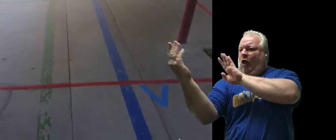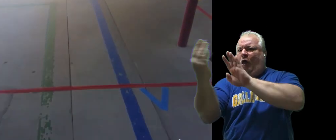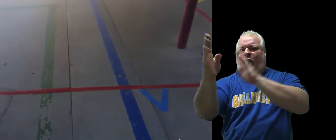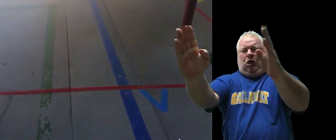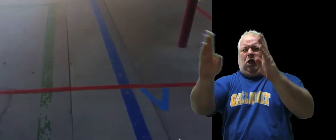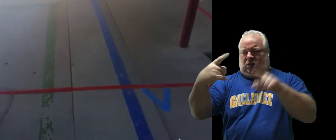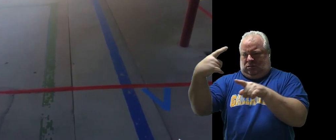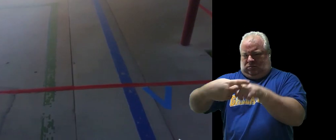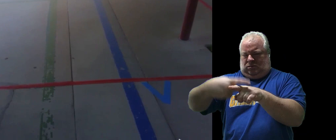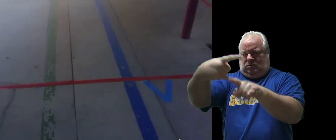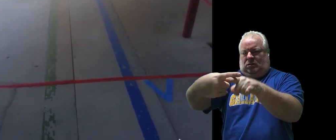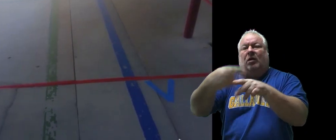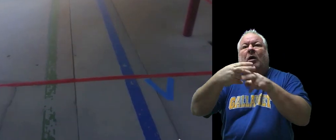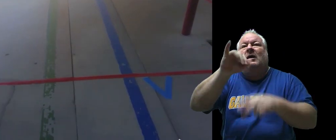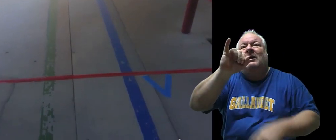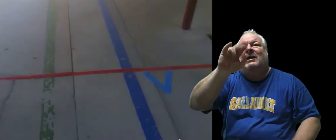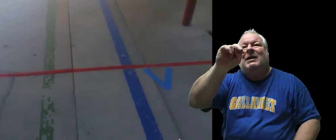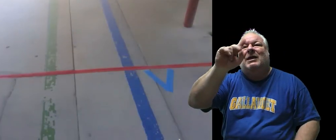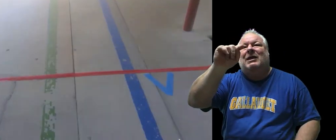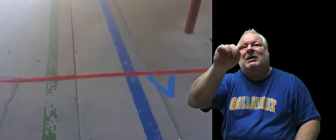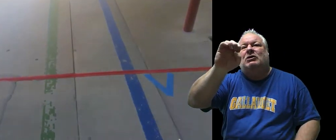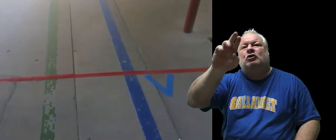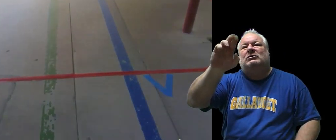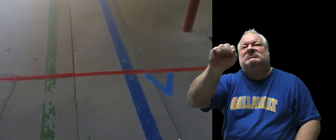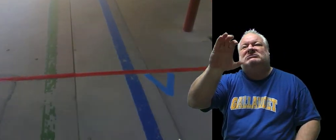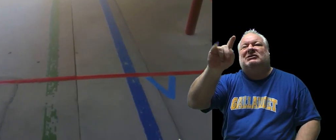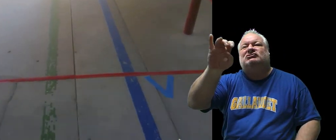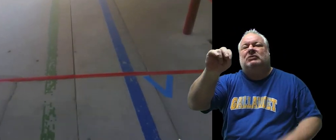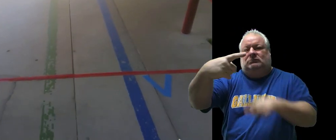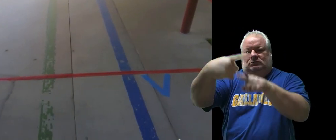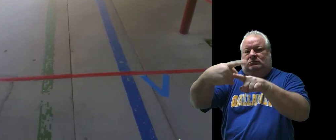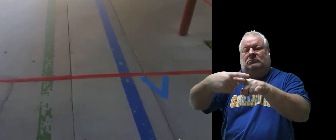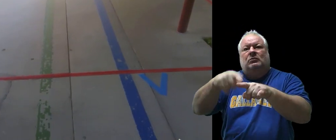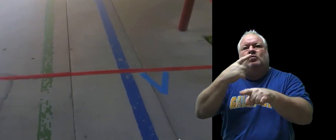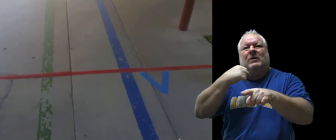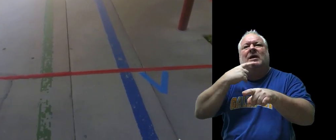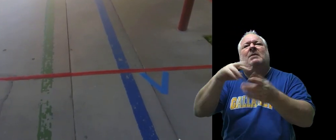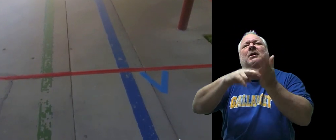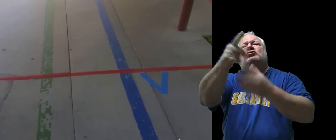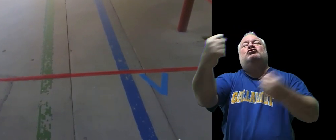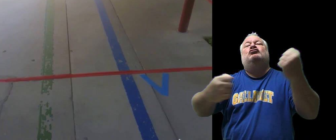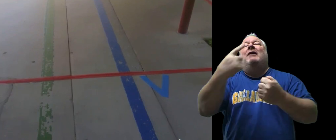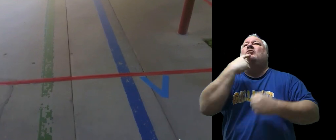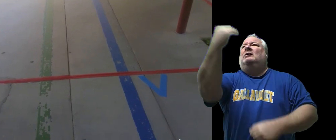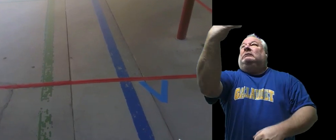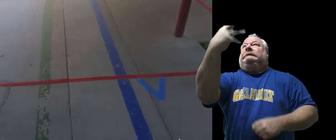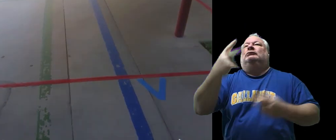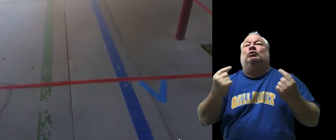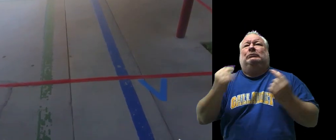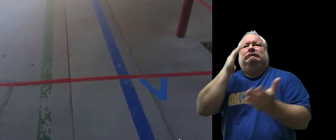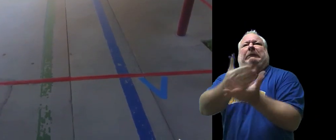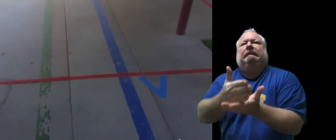our Raymond Temple highways. What does red usually mean when you're driving? That's